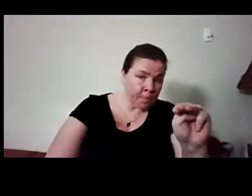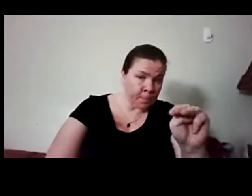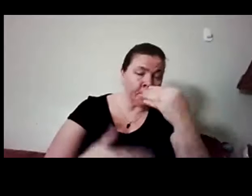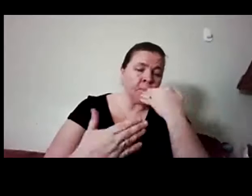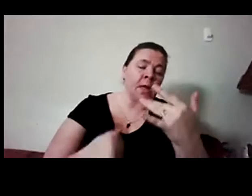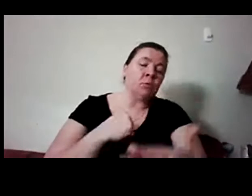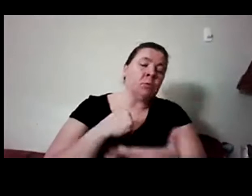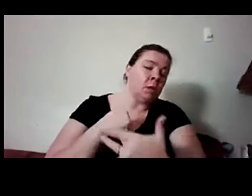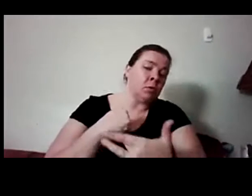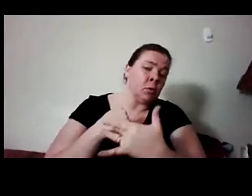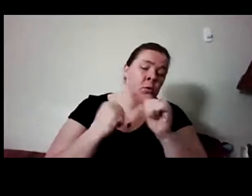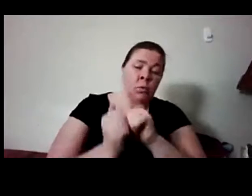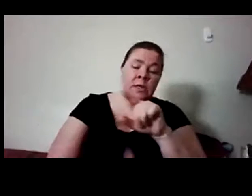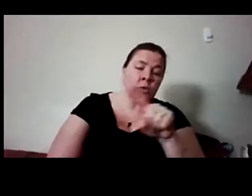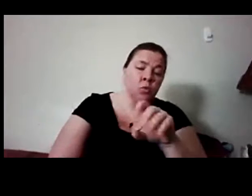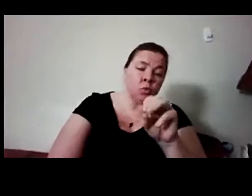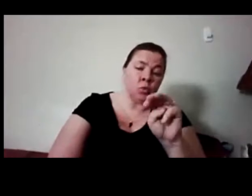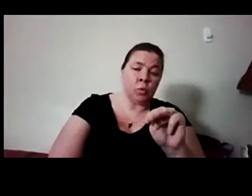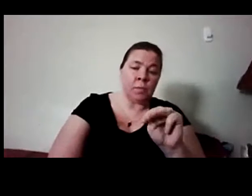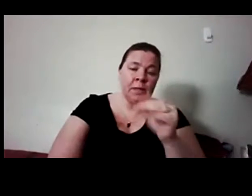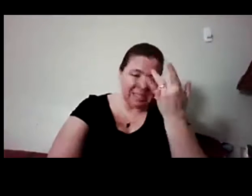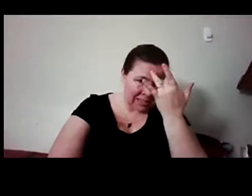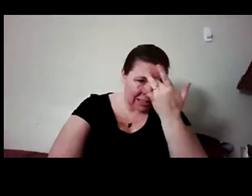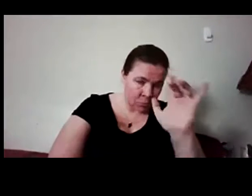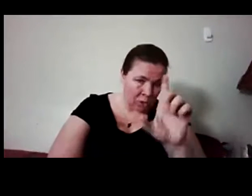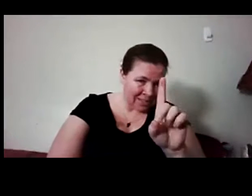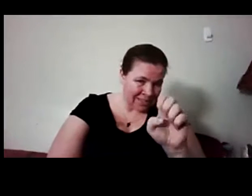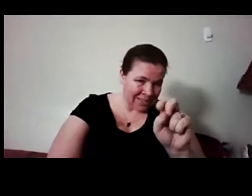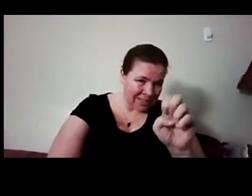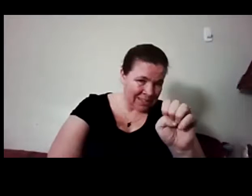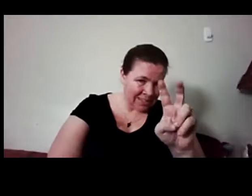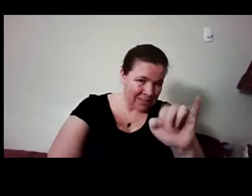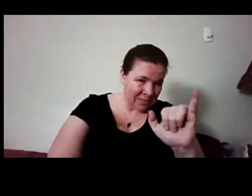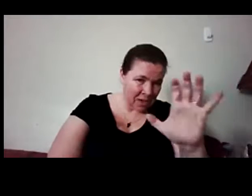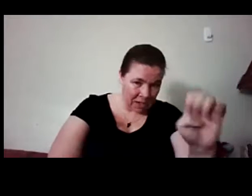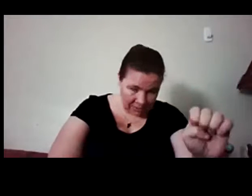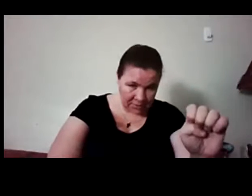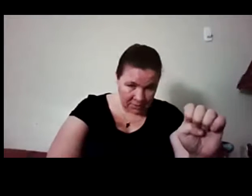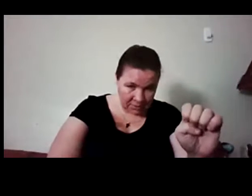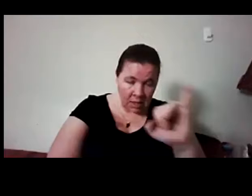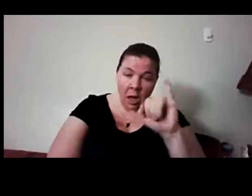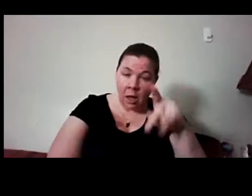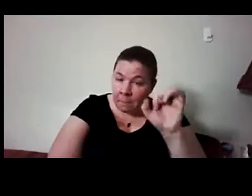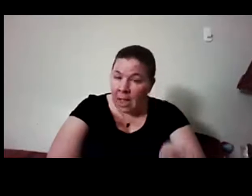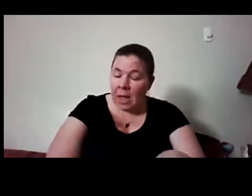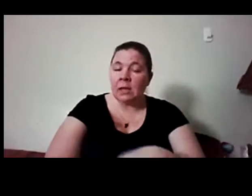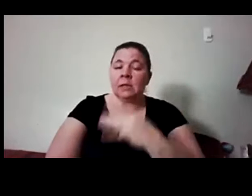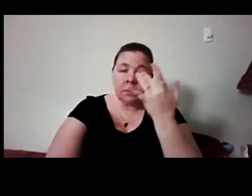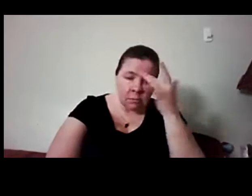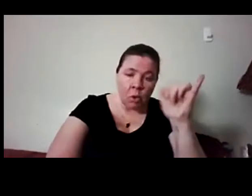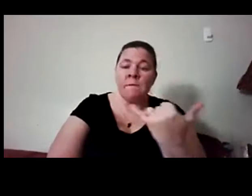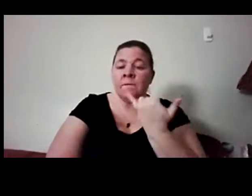technology, with Zoom, all you need is a smart device. It can be a smartphone, an iPad, a